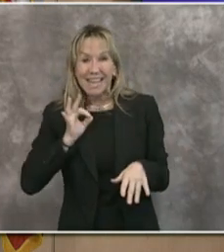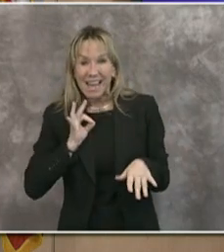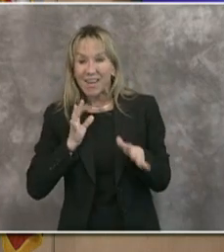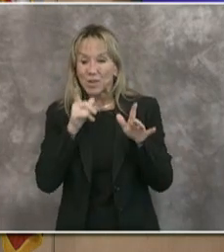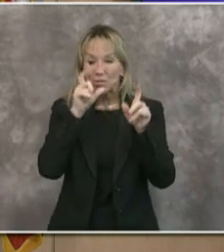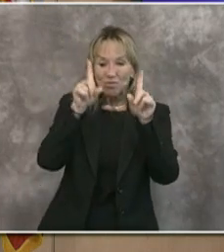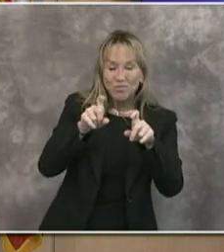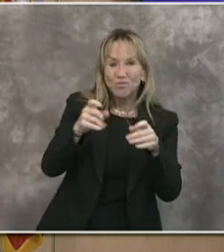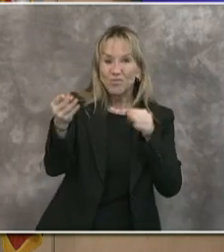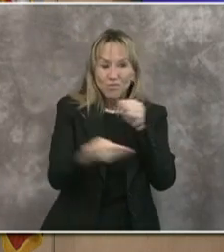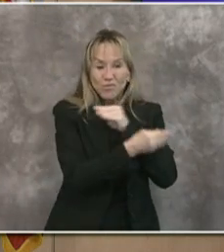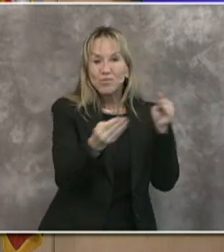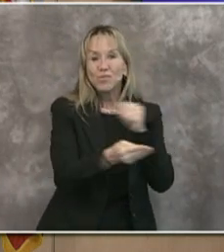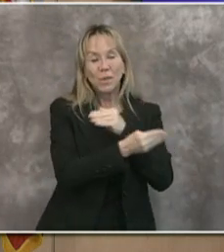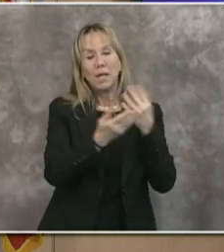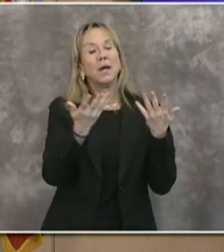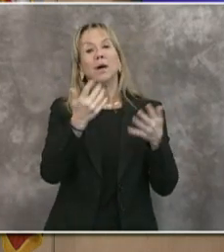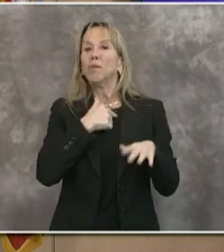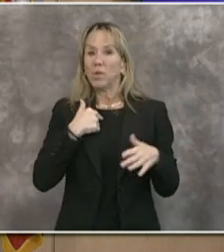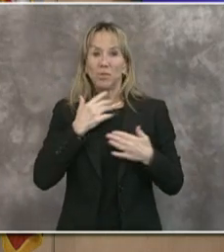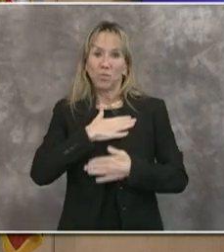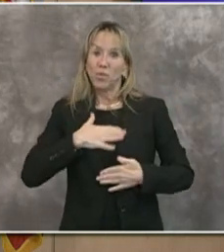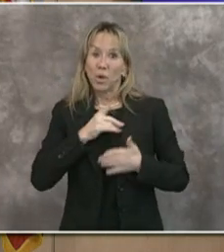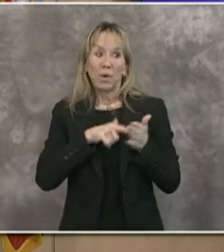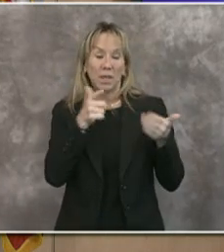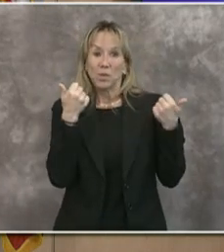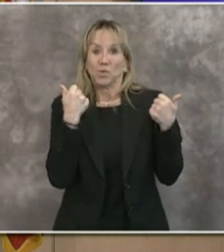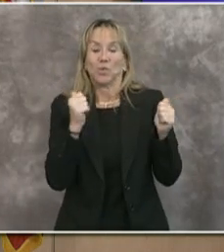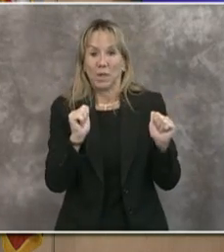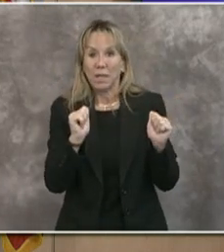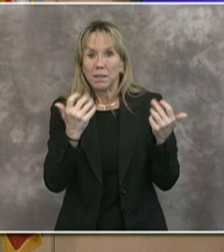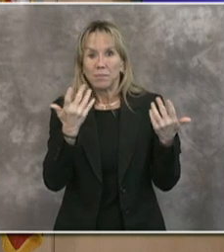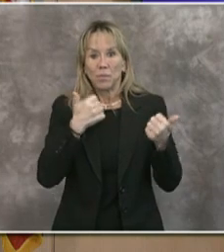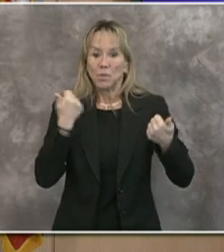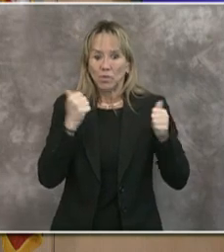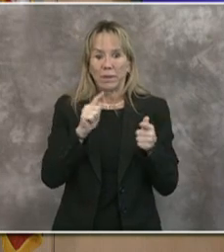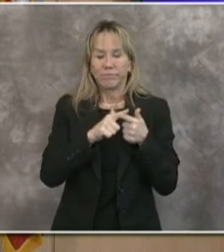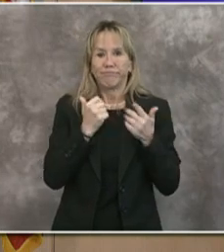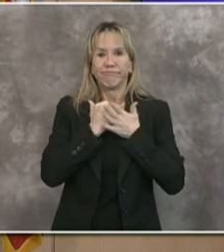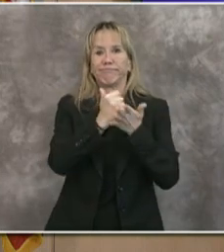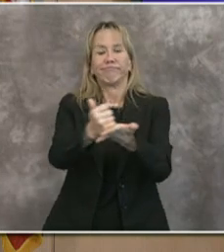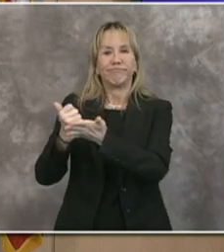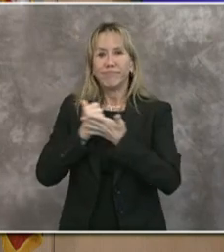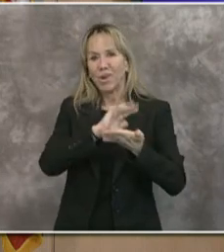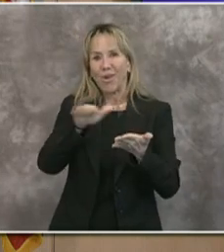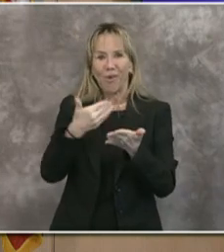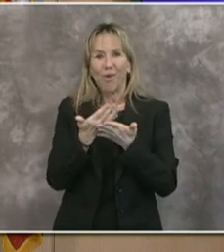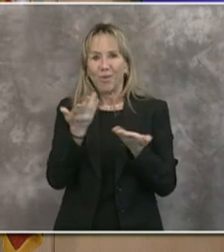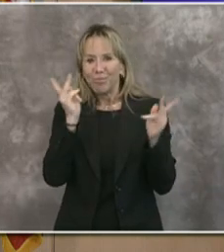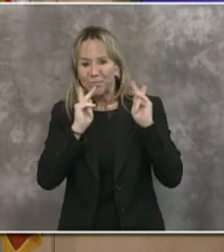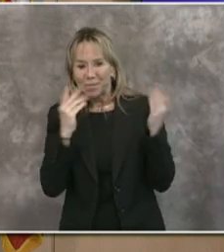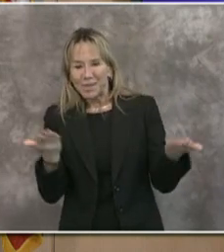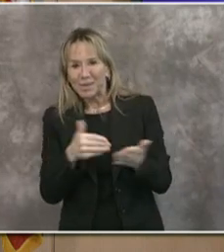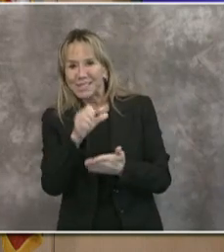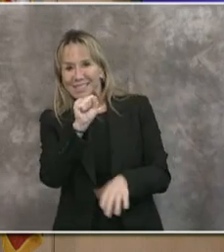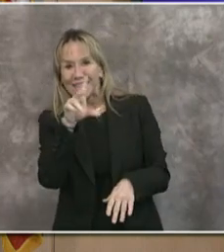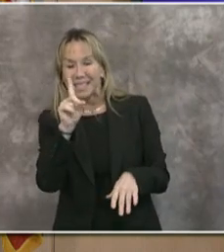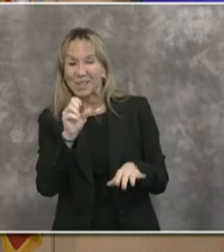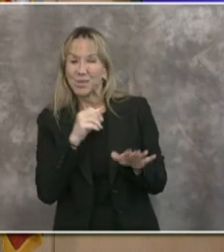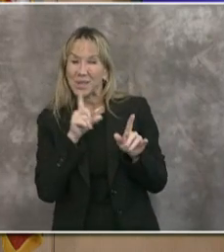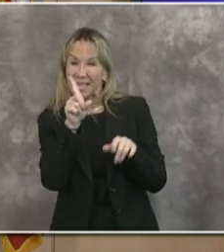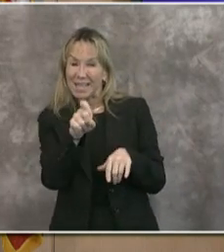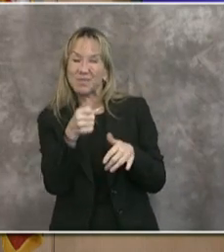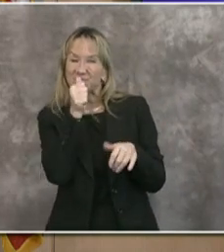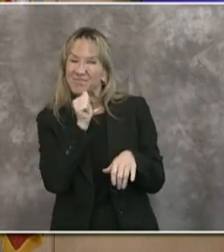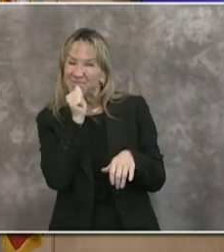We appreciate the speed at which they tried to provide this resource to San Diego, and we ask all San Diegans to continue to be patient as the